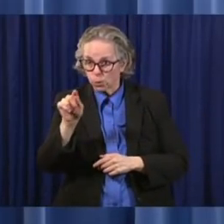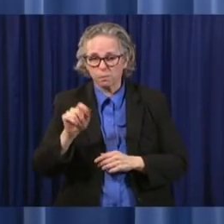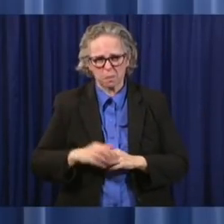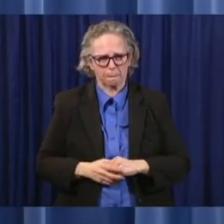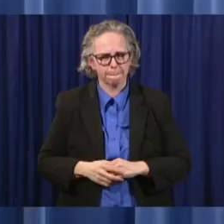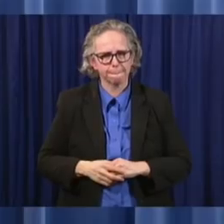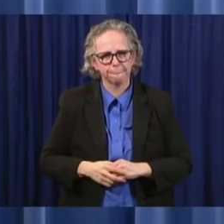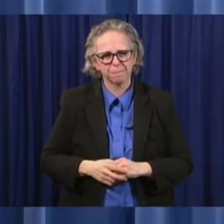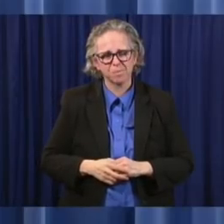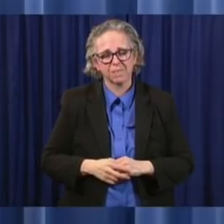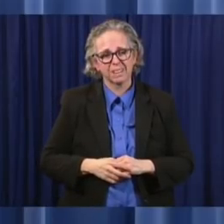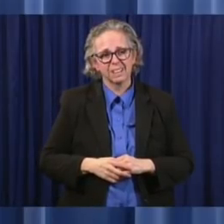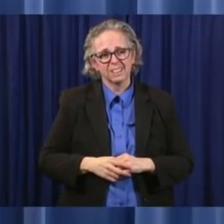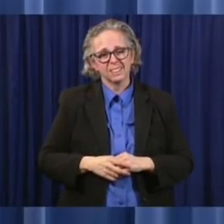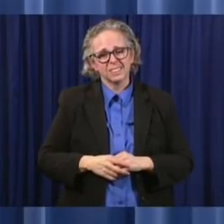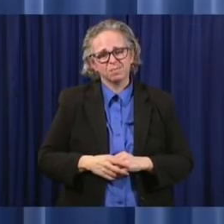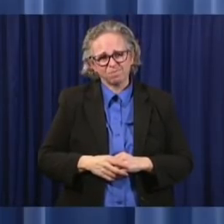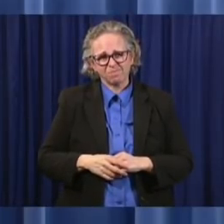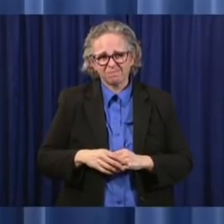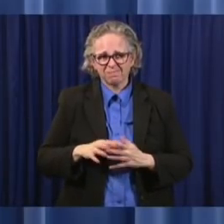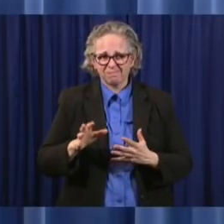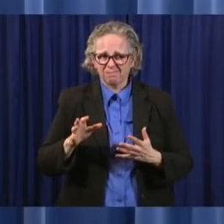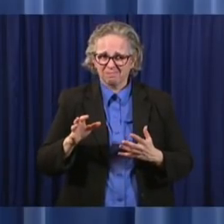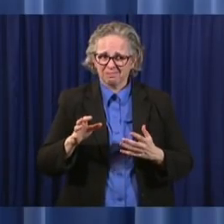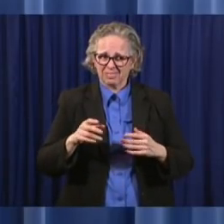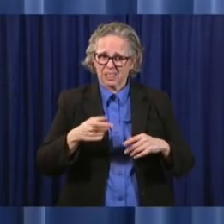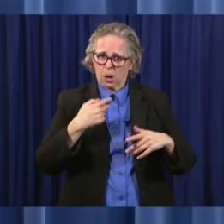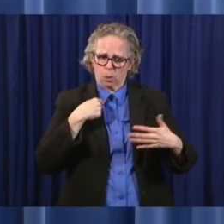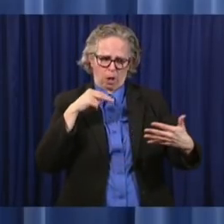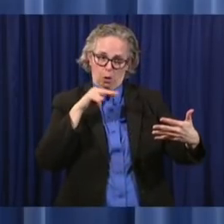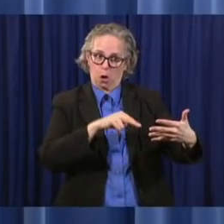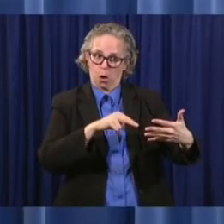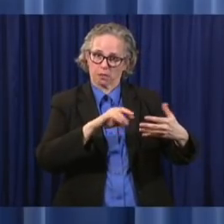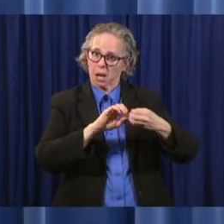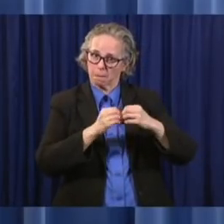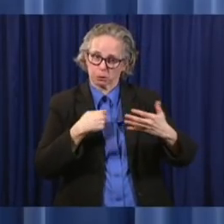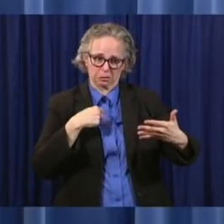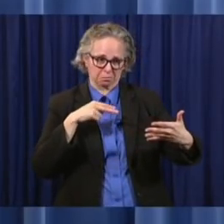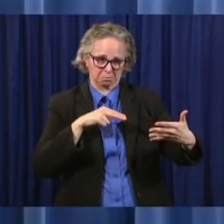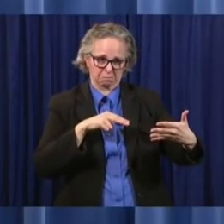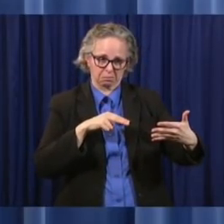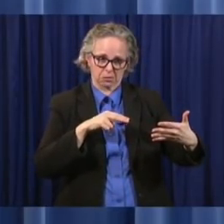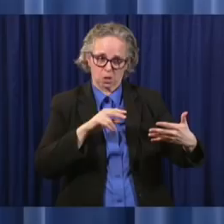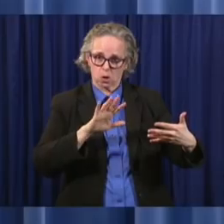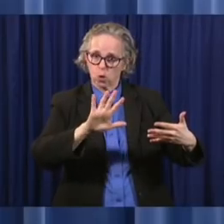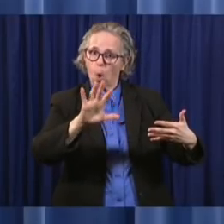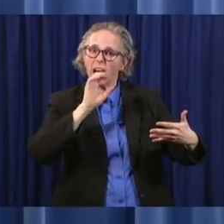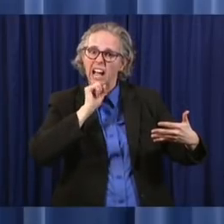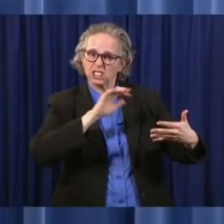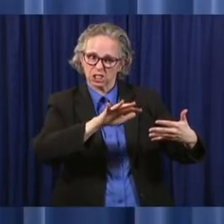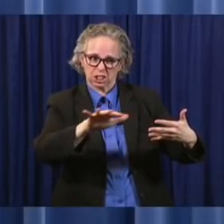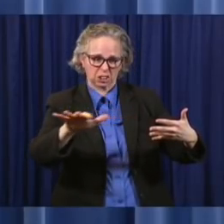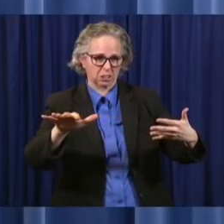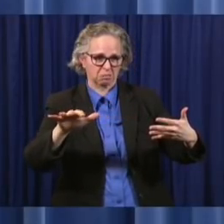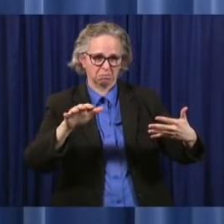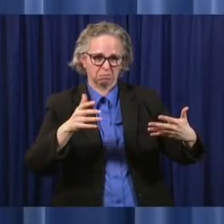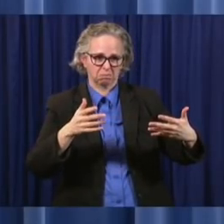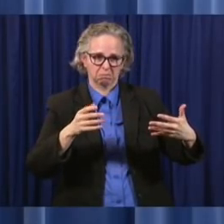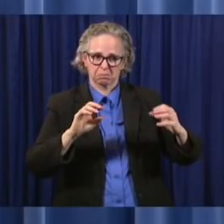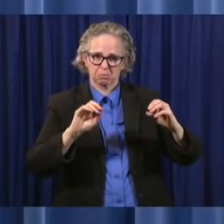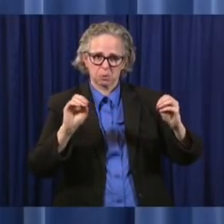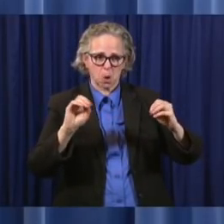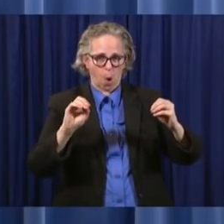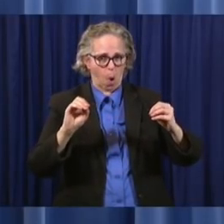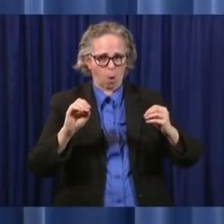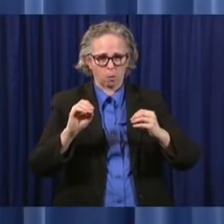We look at the numbers for people your age, for people who don't have a medical problem. The